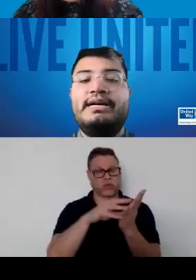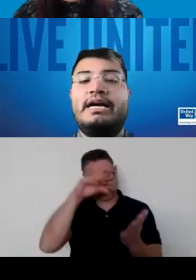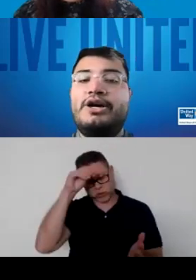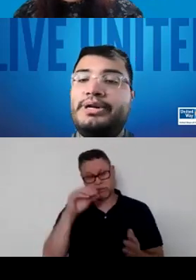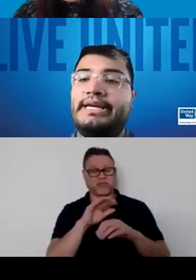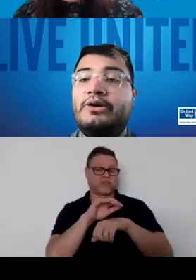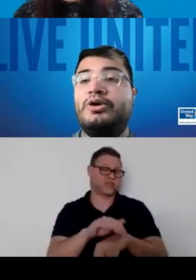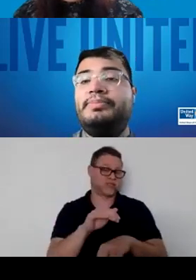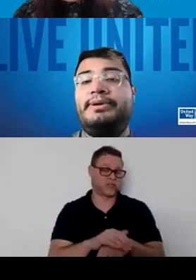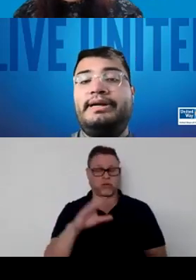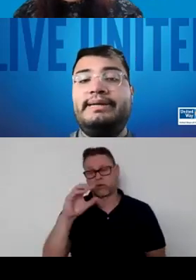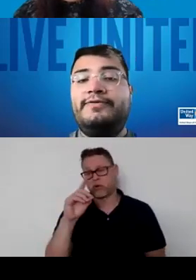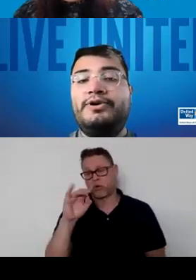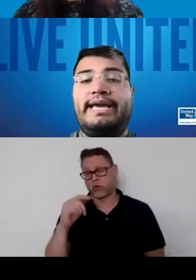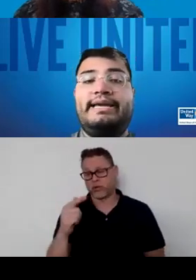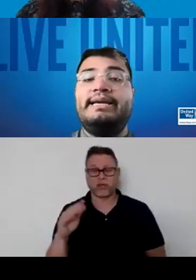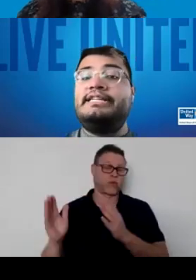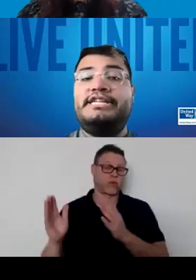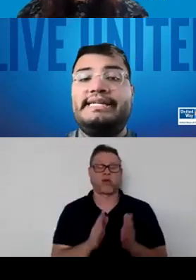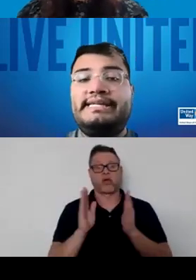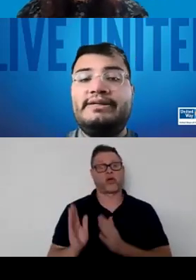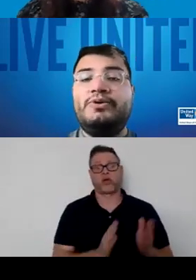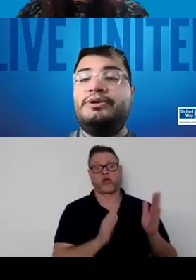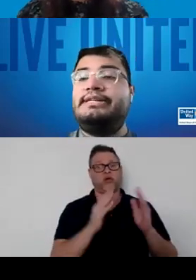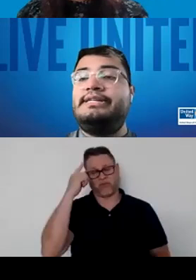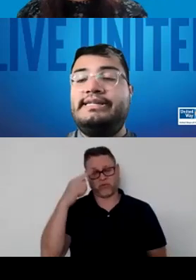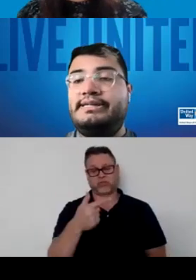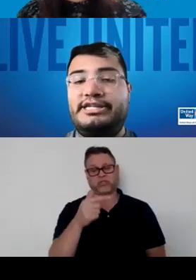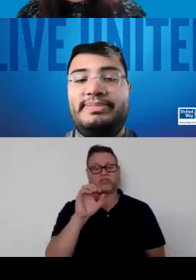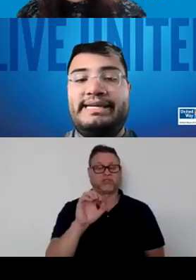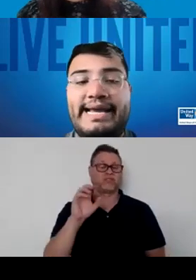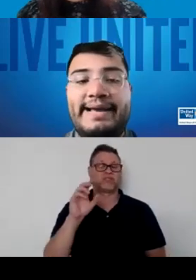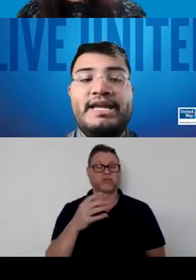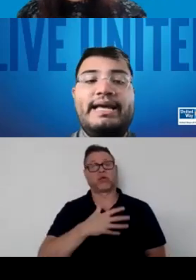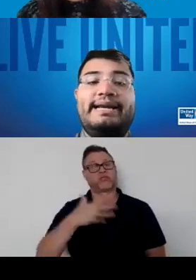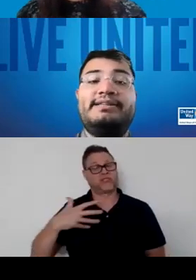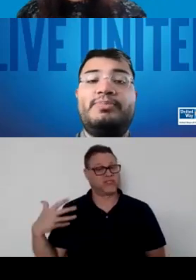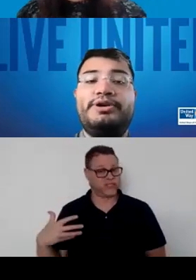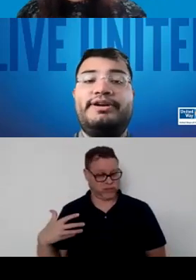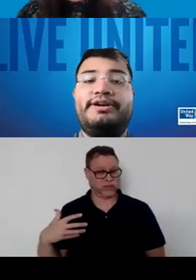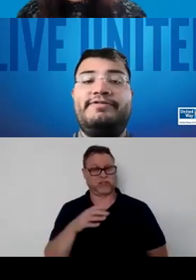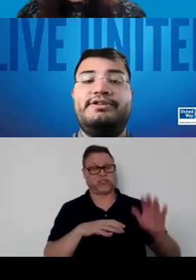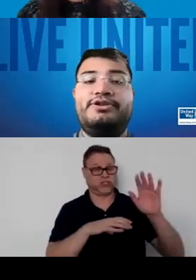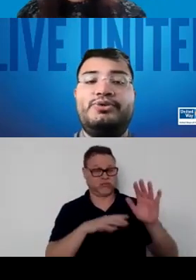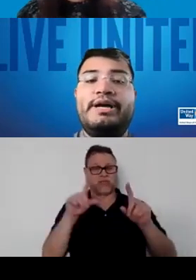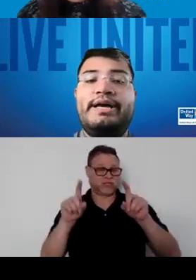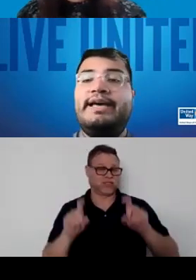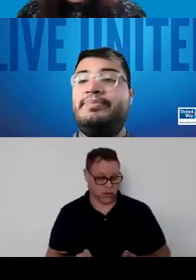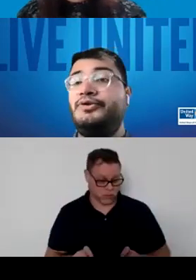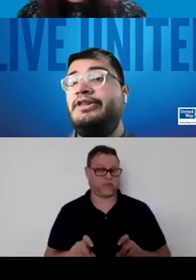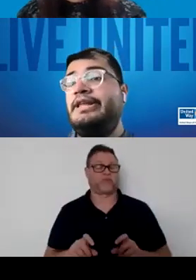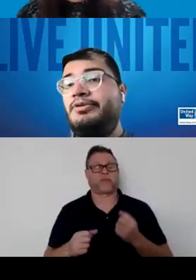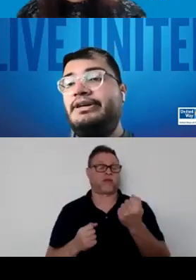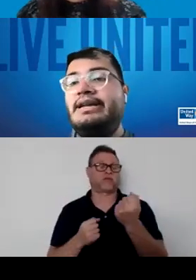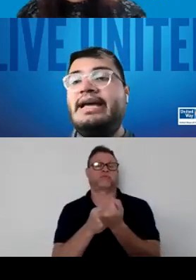English, coding, or preparing them for a GED or citizenship exam, and can support their efforts to